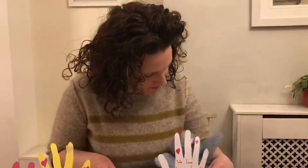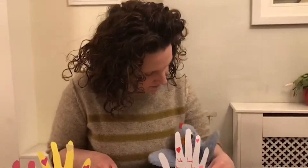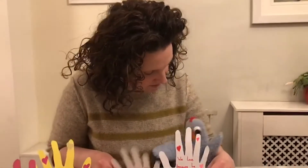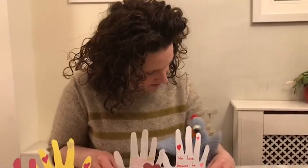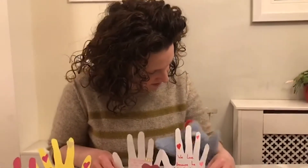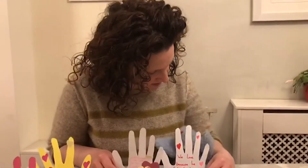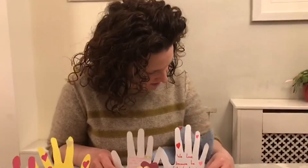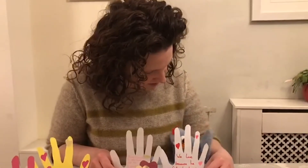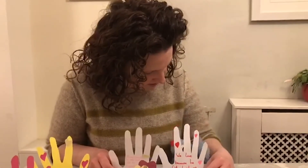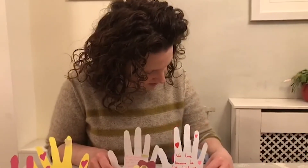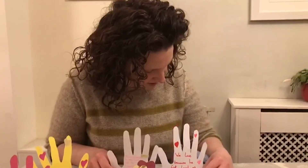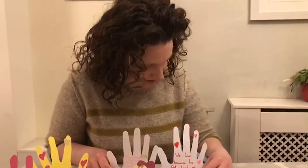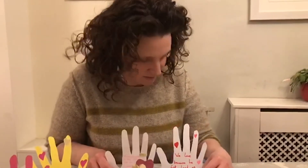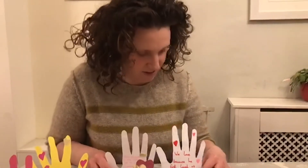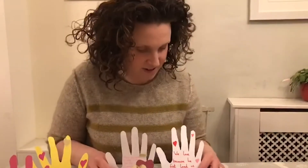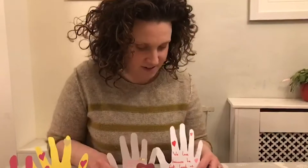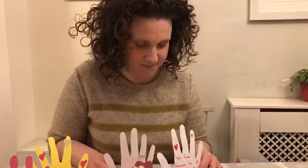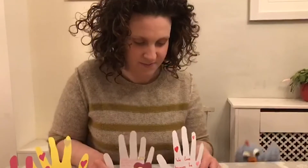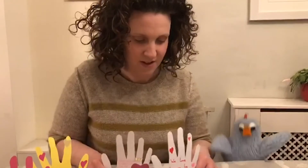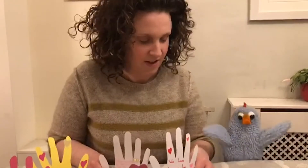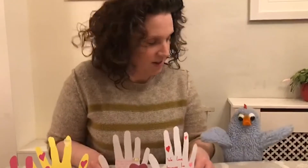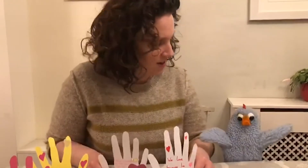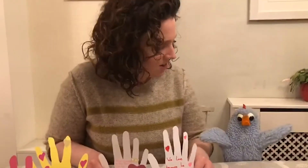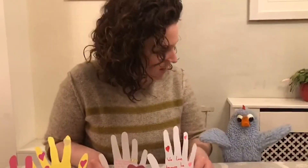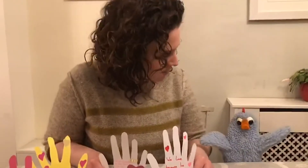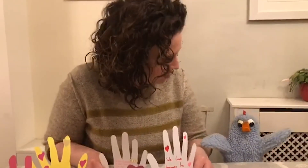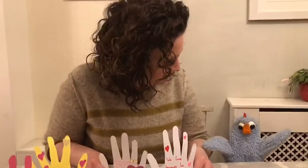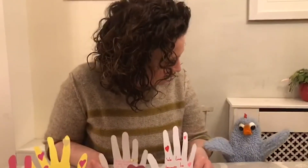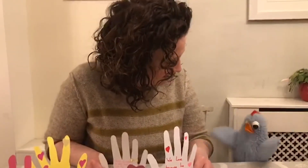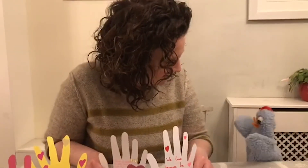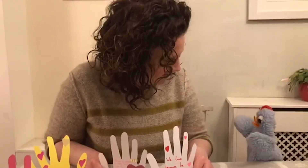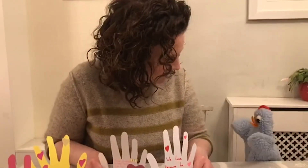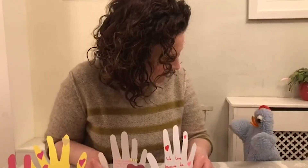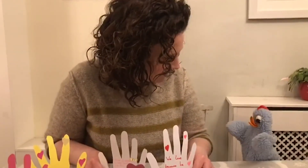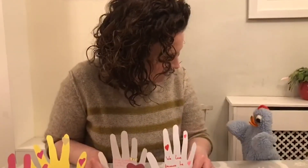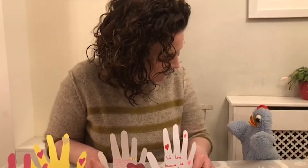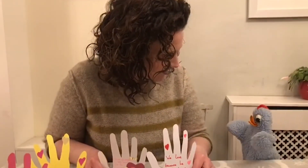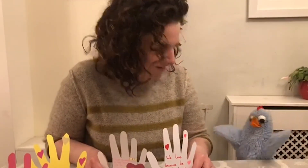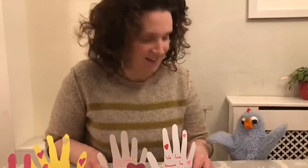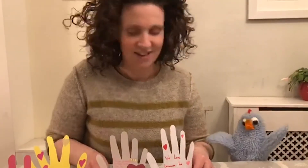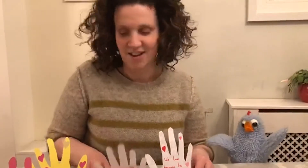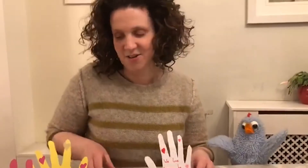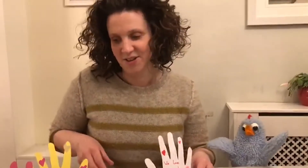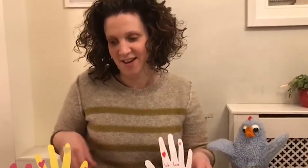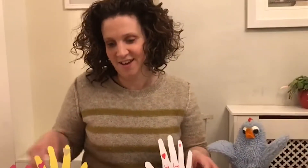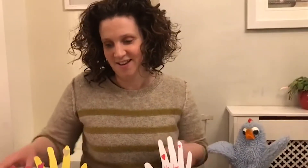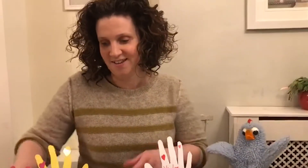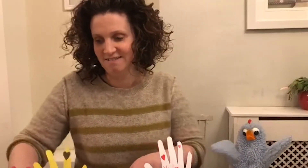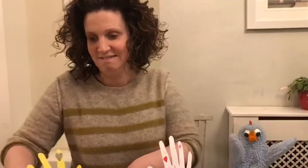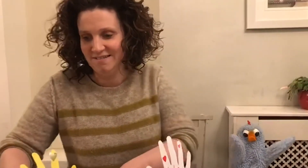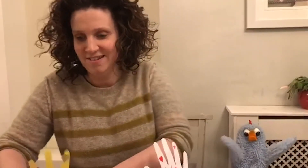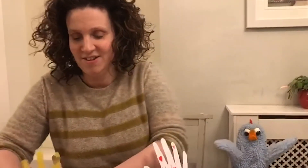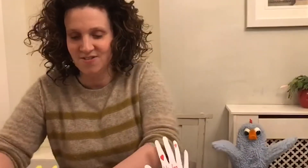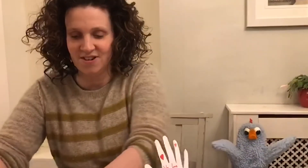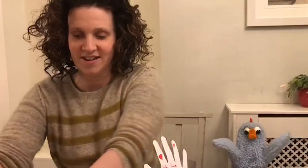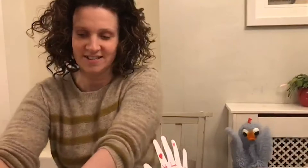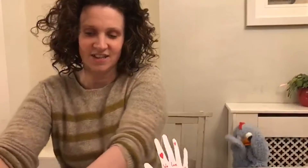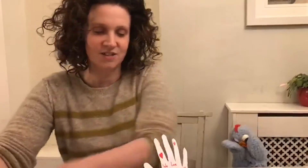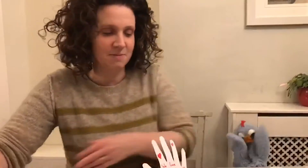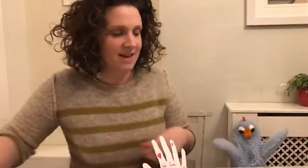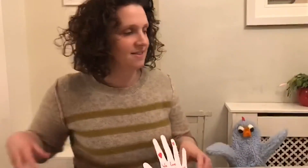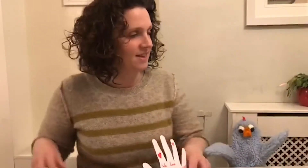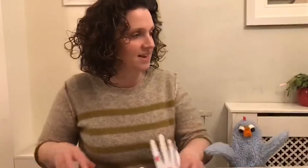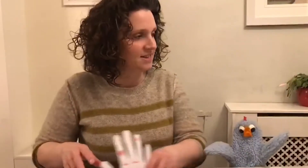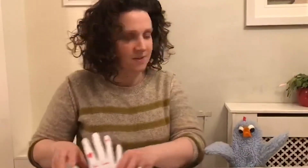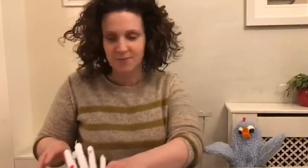Okay? Are you listening, Bernard? You're going to help me do this? Okay. Right, so